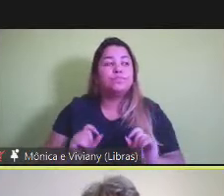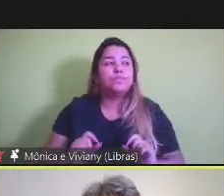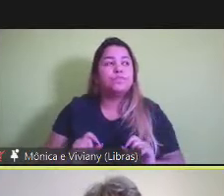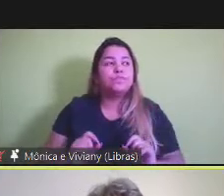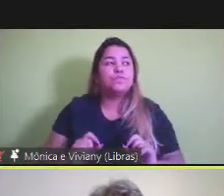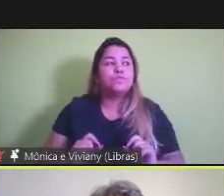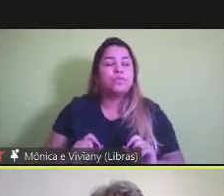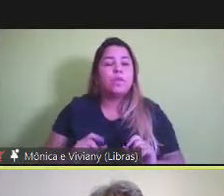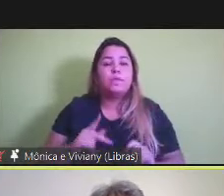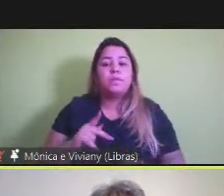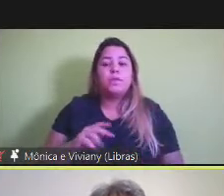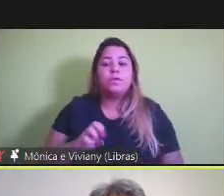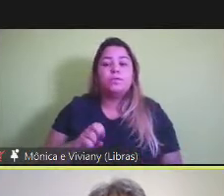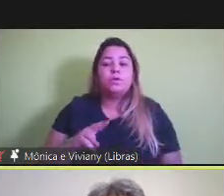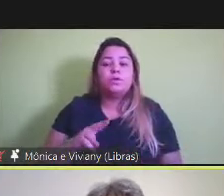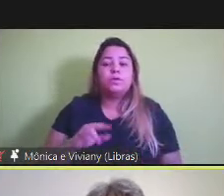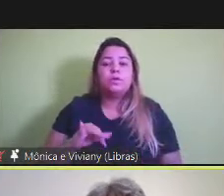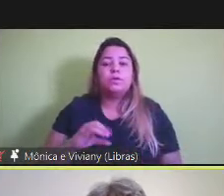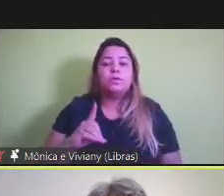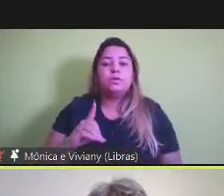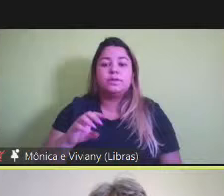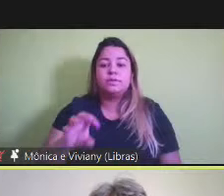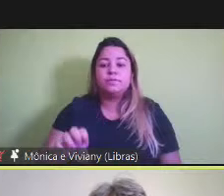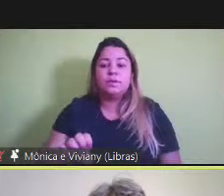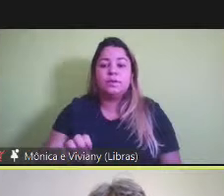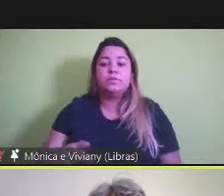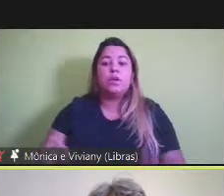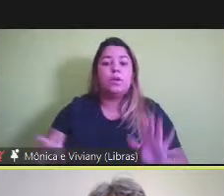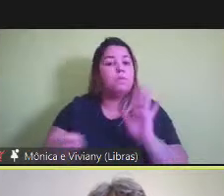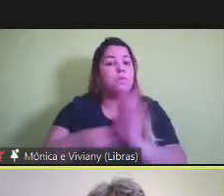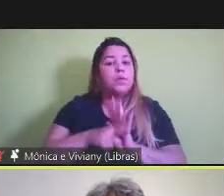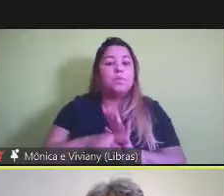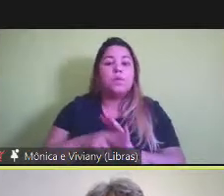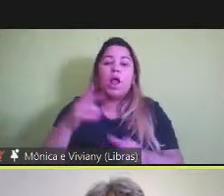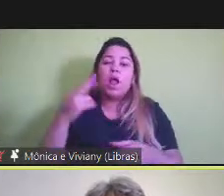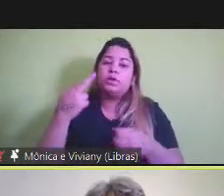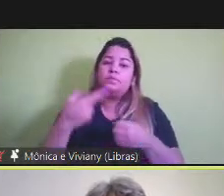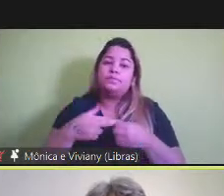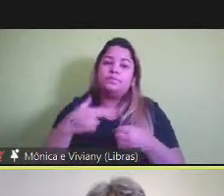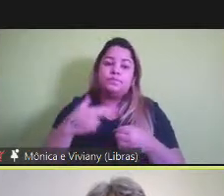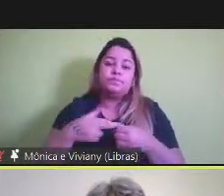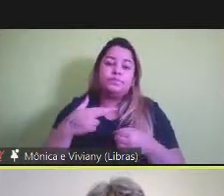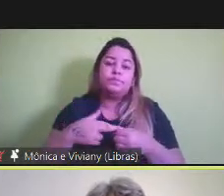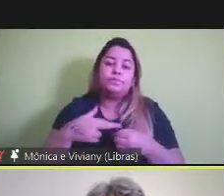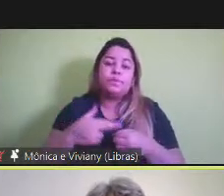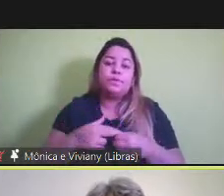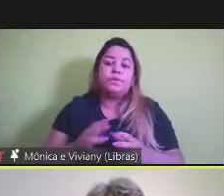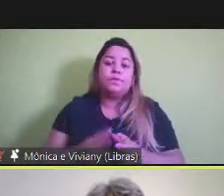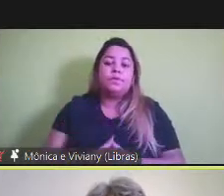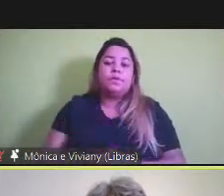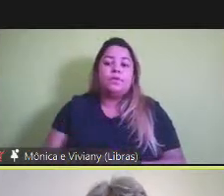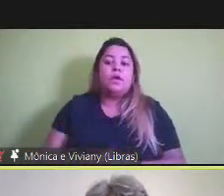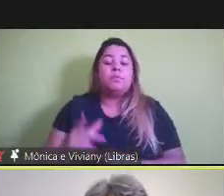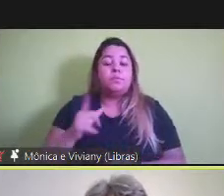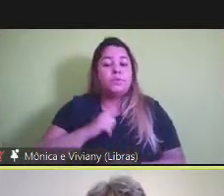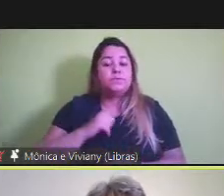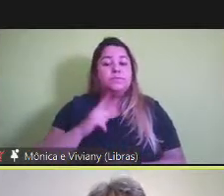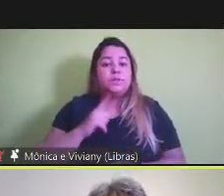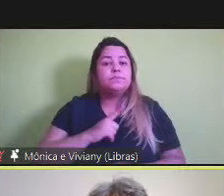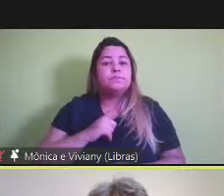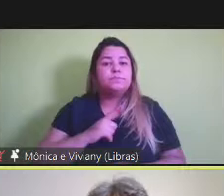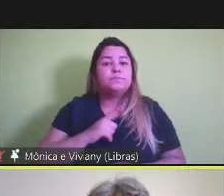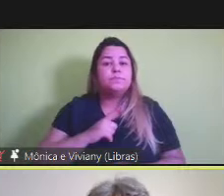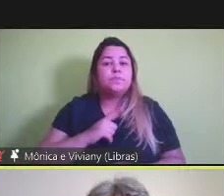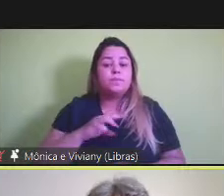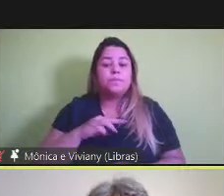it's going to encompass as many differences and peculiar aspects that is very specific of each region. And we're